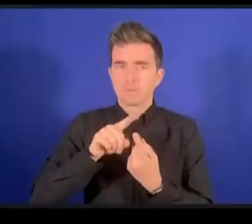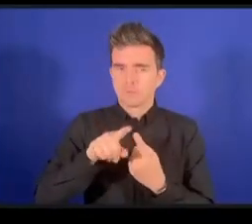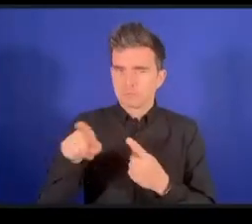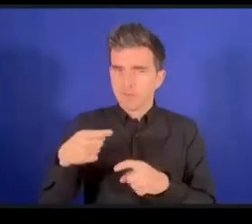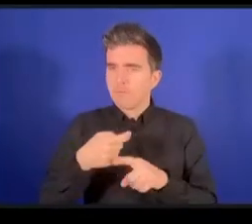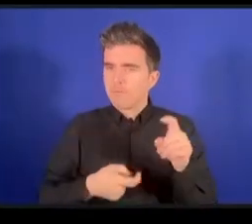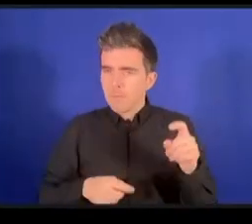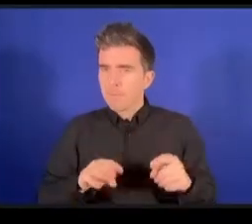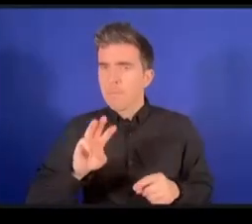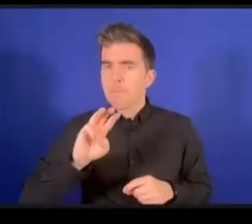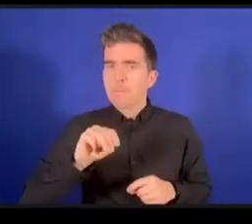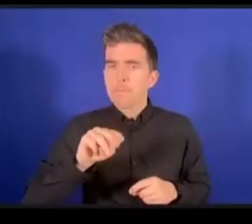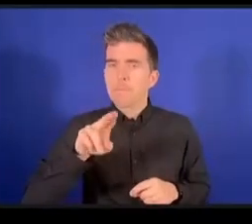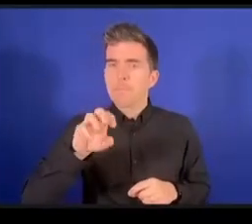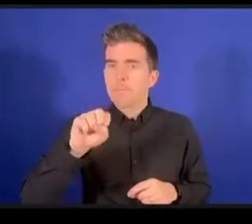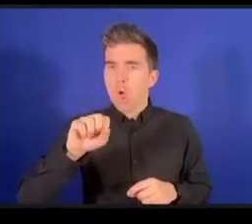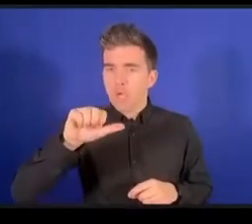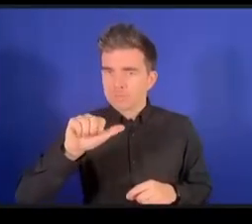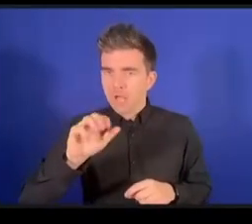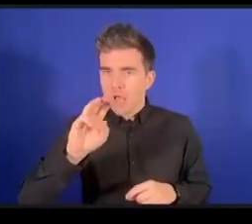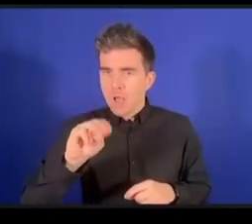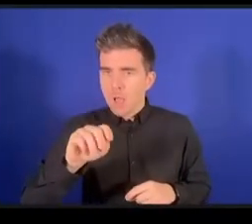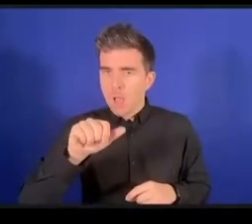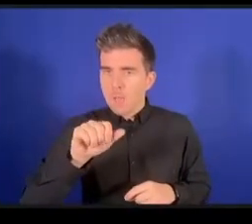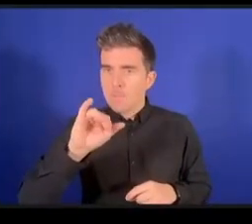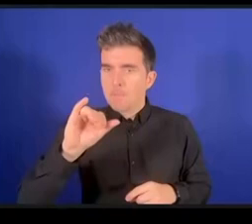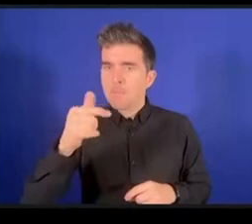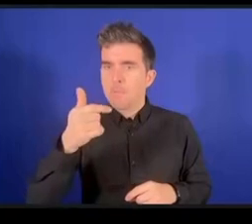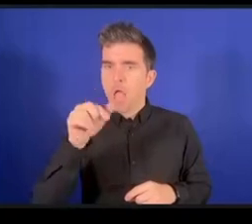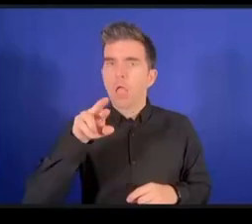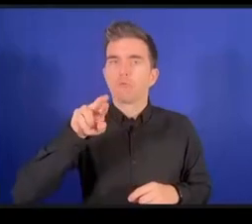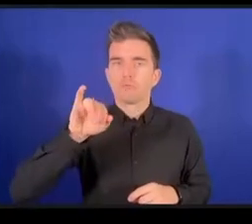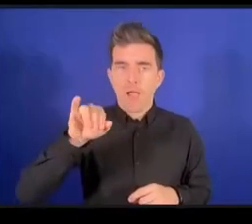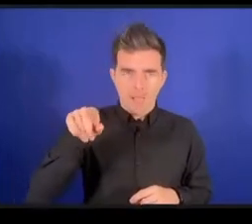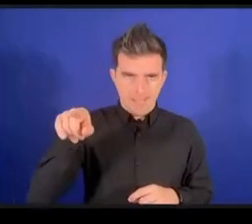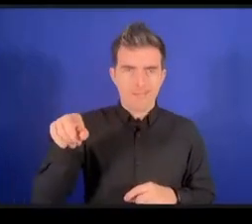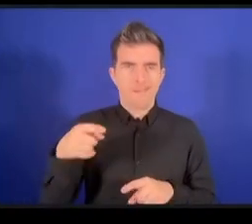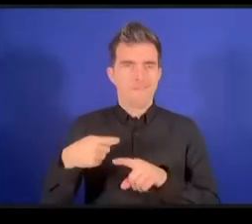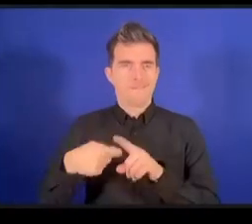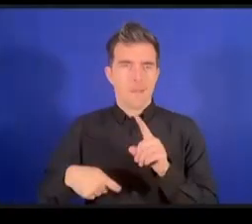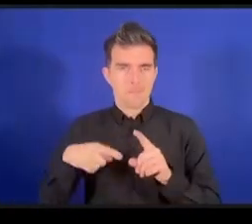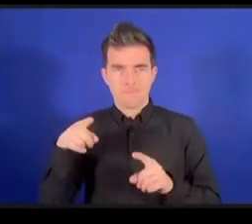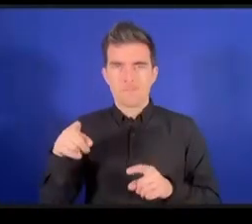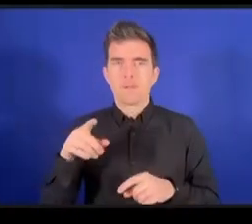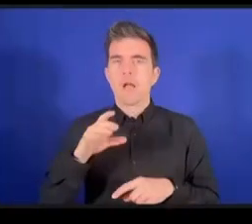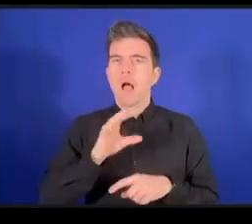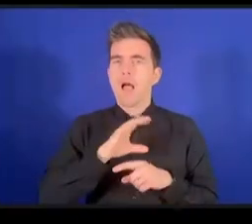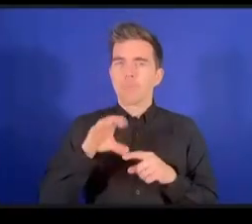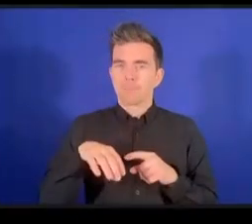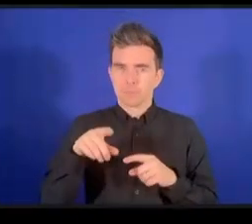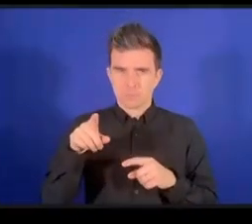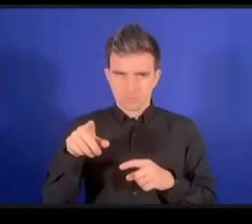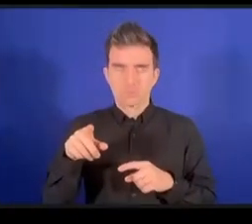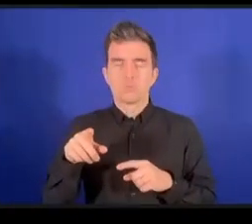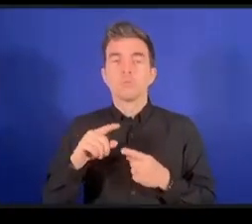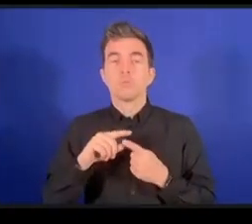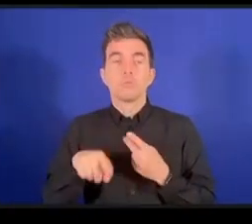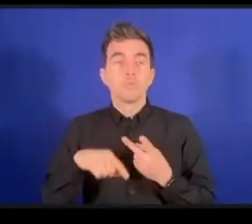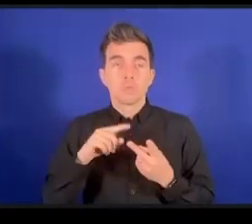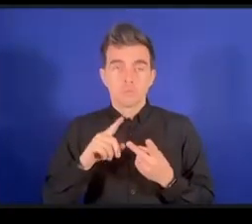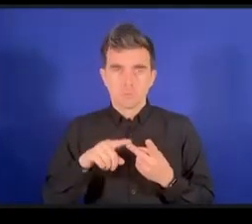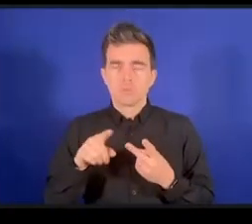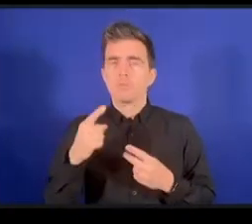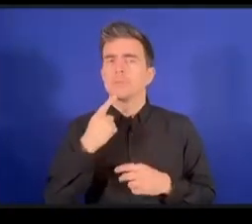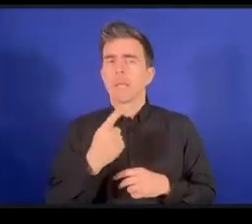be employed to enhance the practical relevance of established international norms for professionals, and